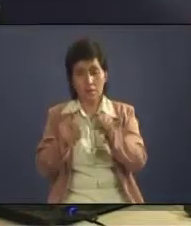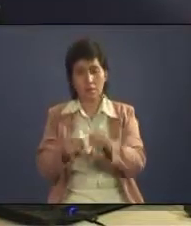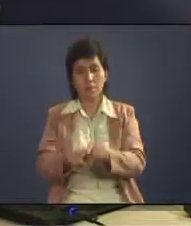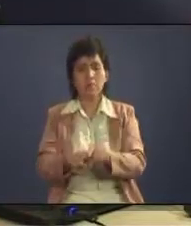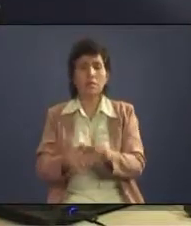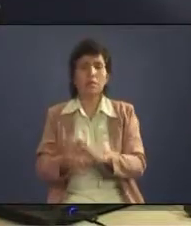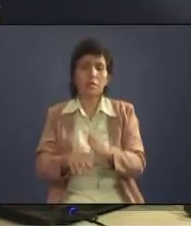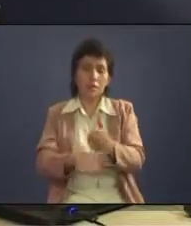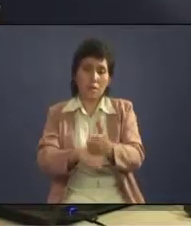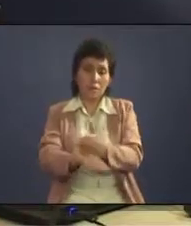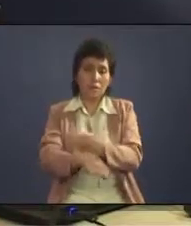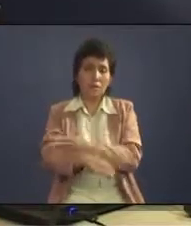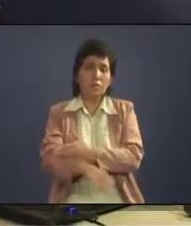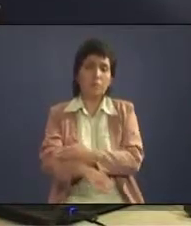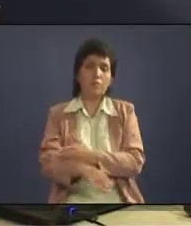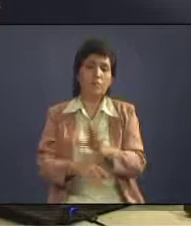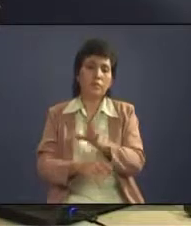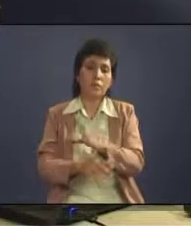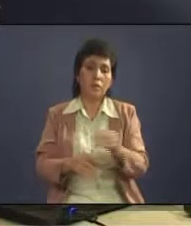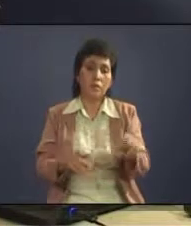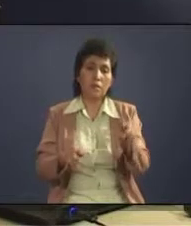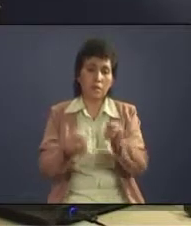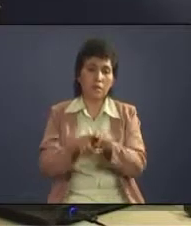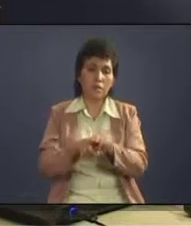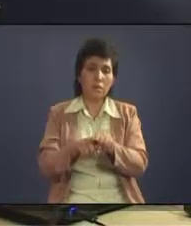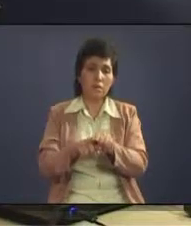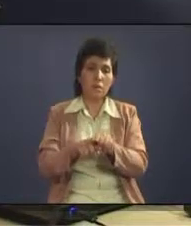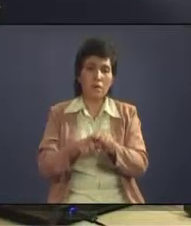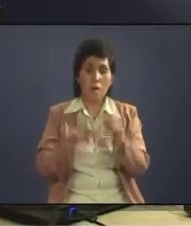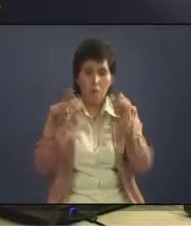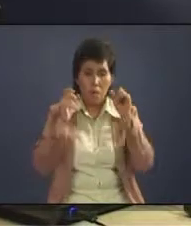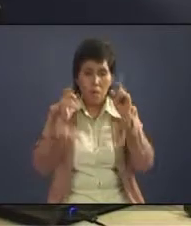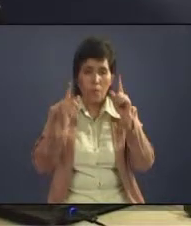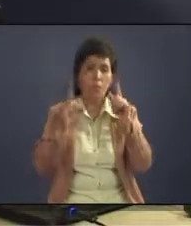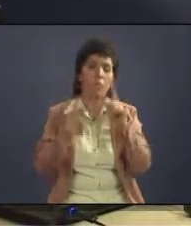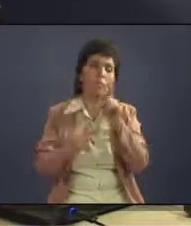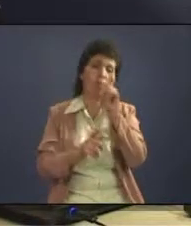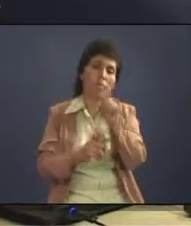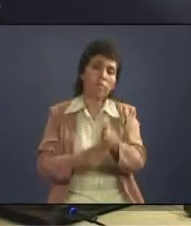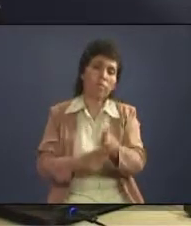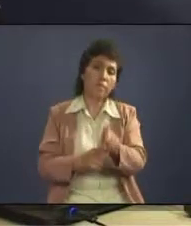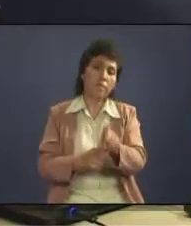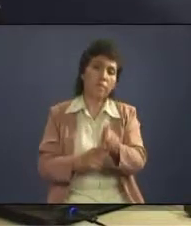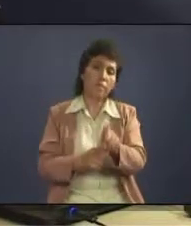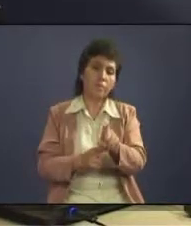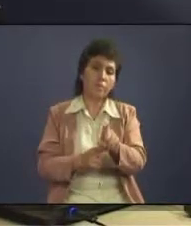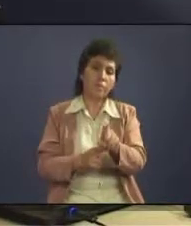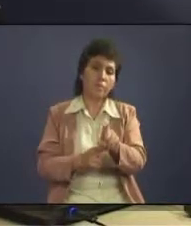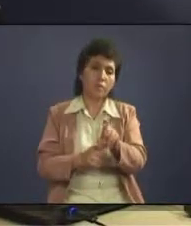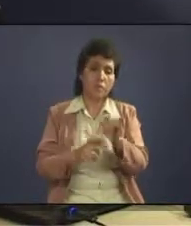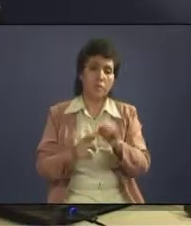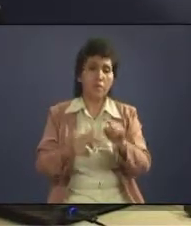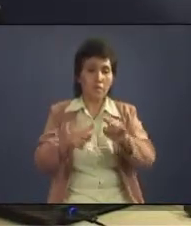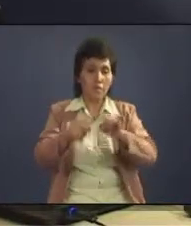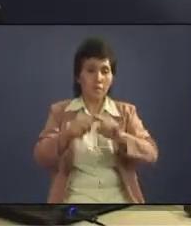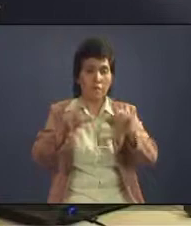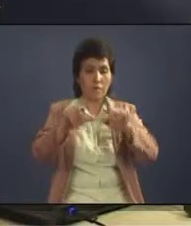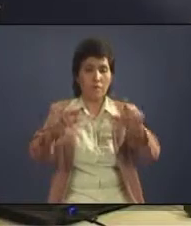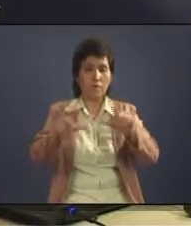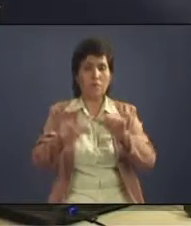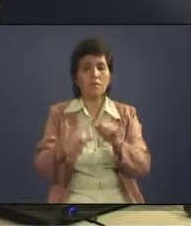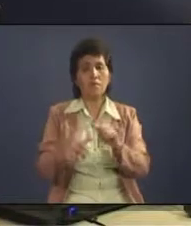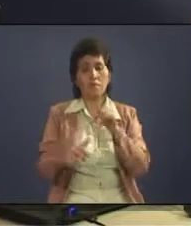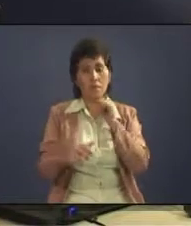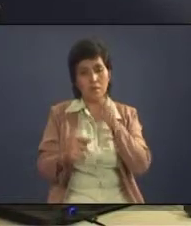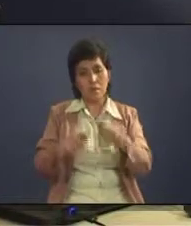okay? Next one, of course, you have to be aware of is you have to give them an equal status. Try not to put them having